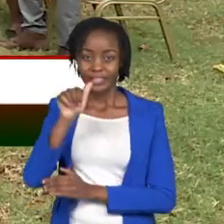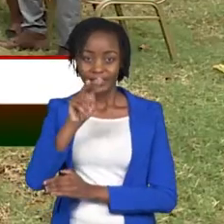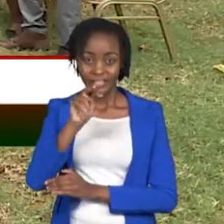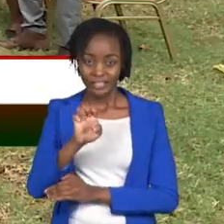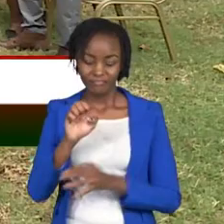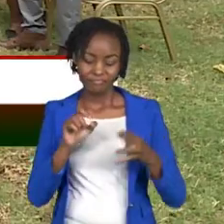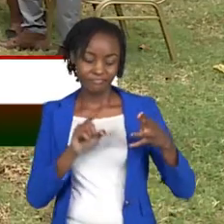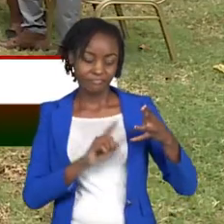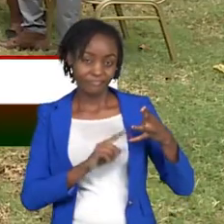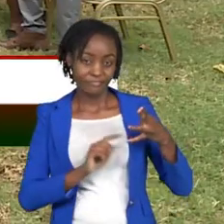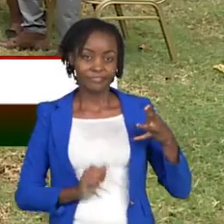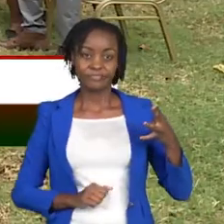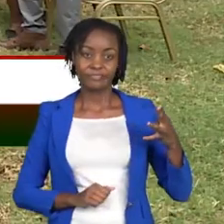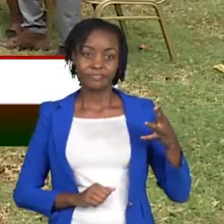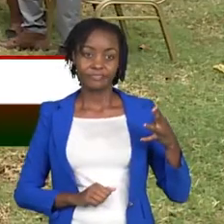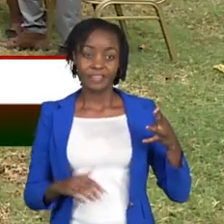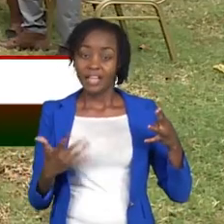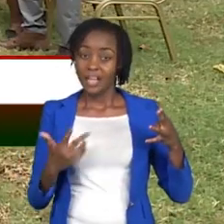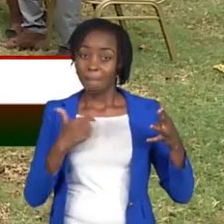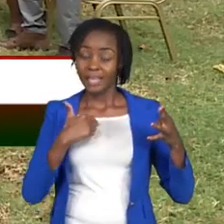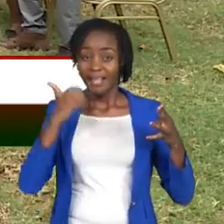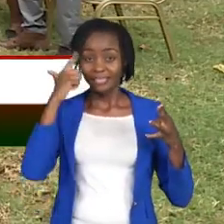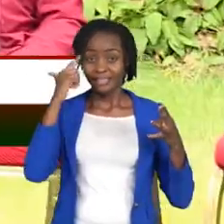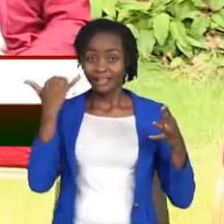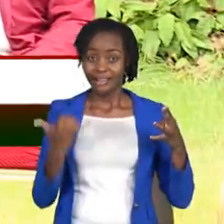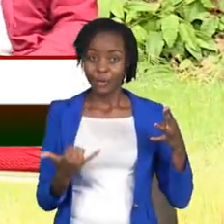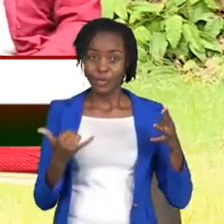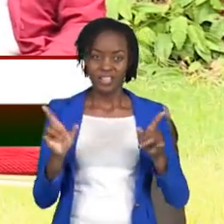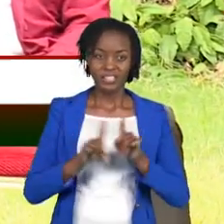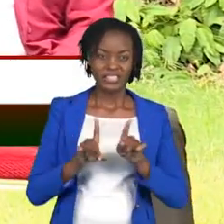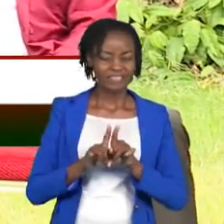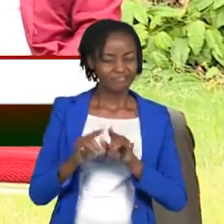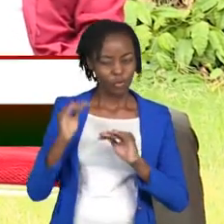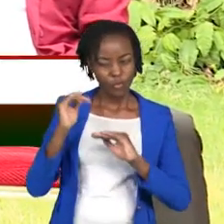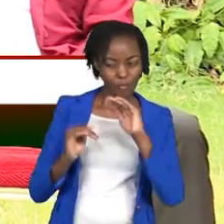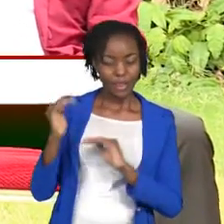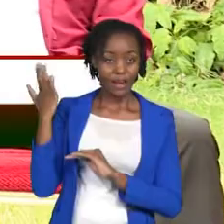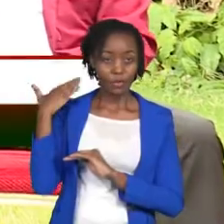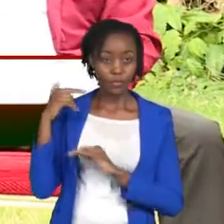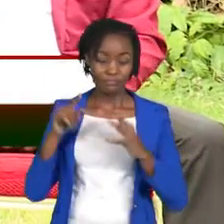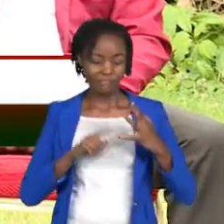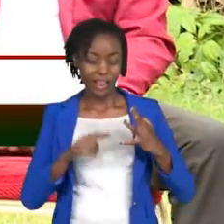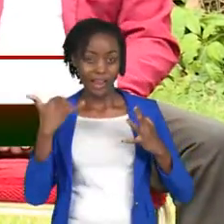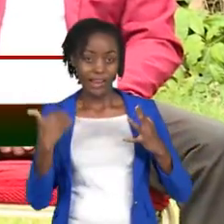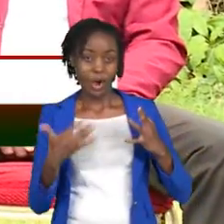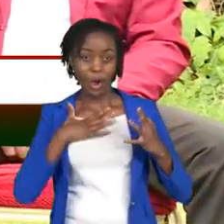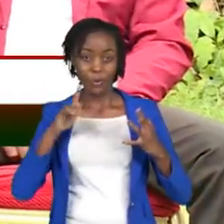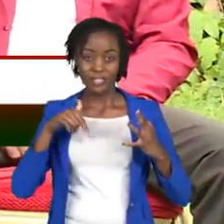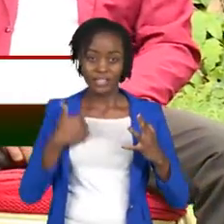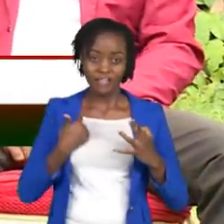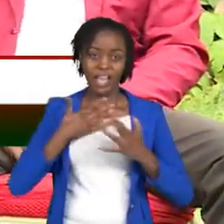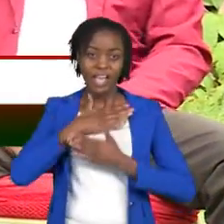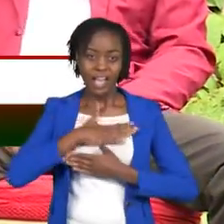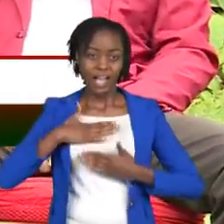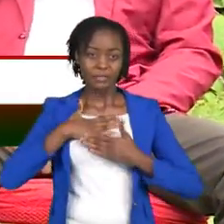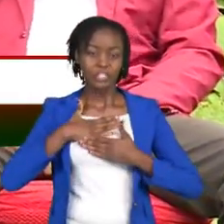your thought. I think right now, and the way it was before, right now we get to acknowledge more people who did